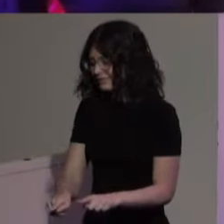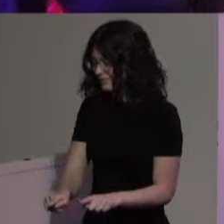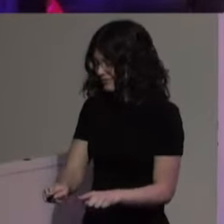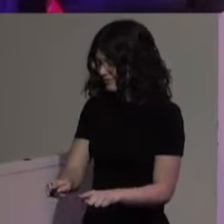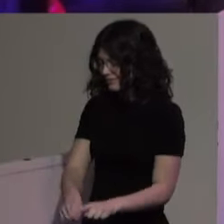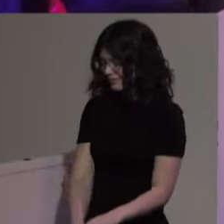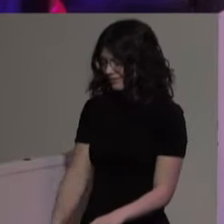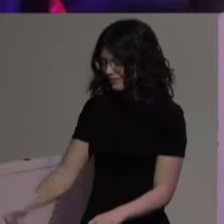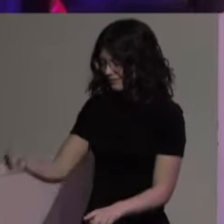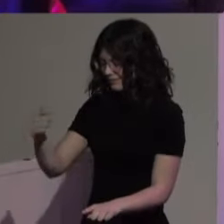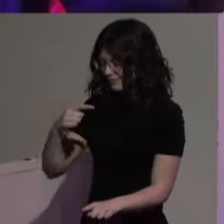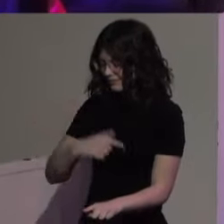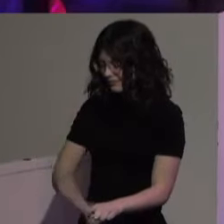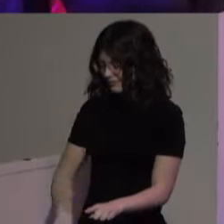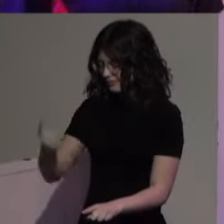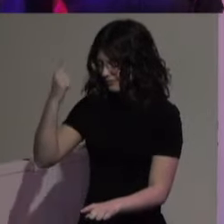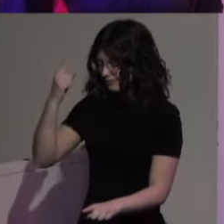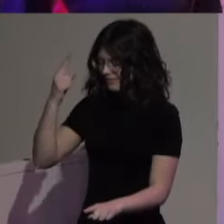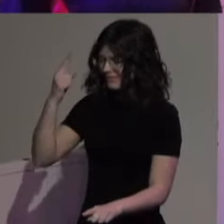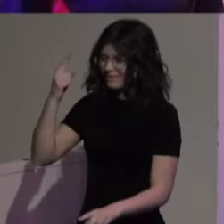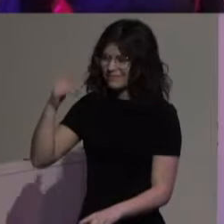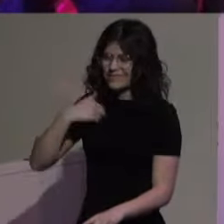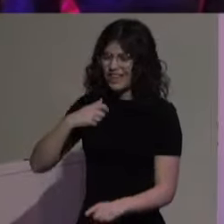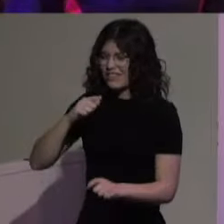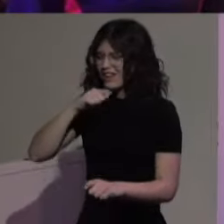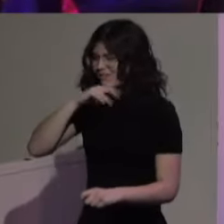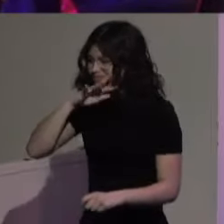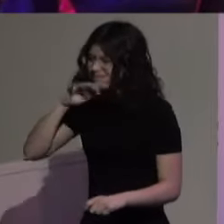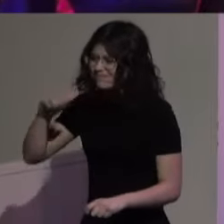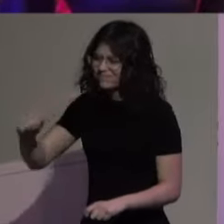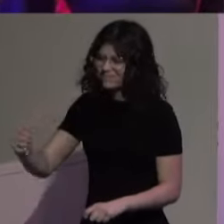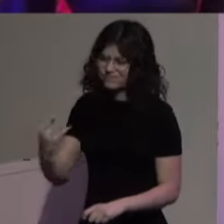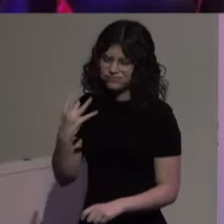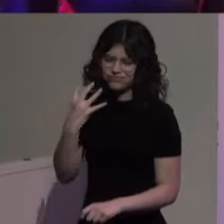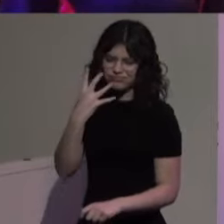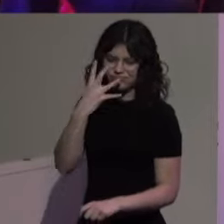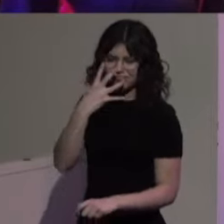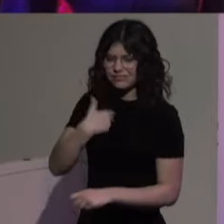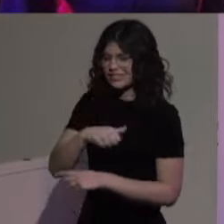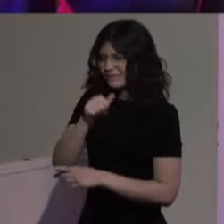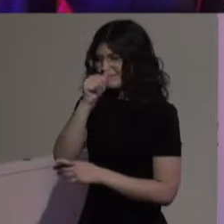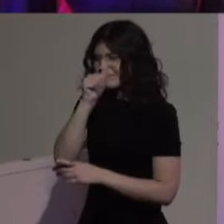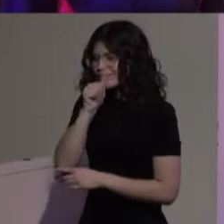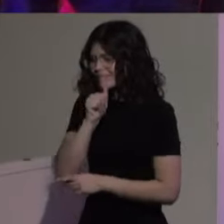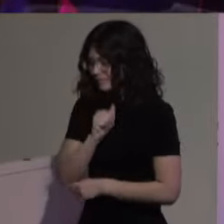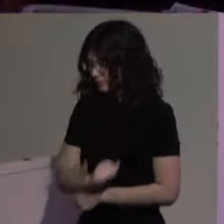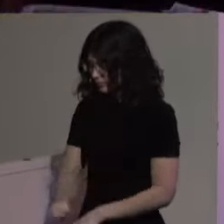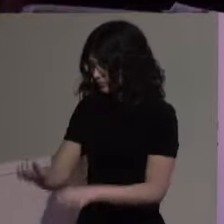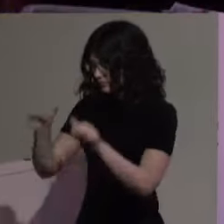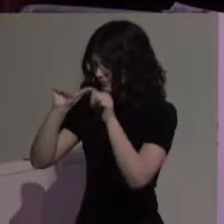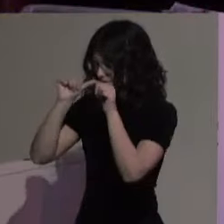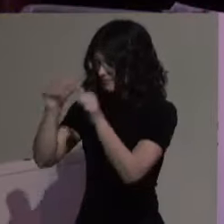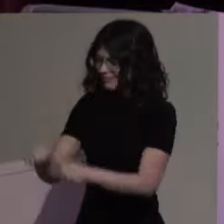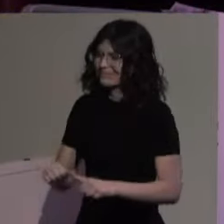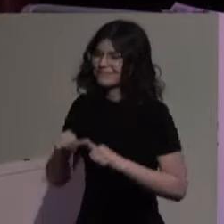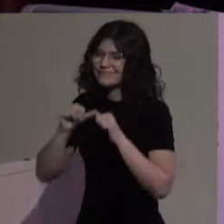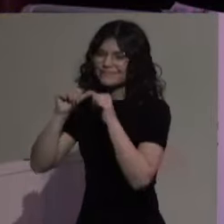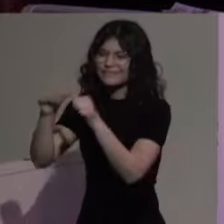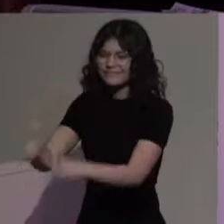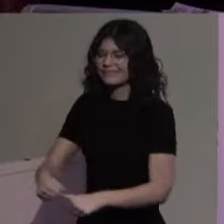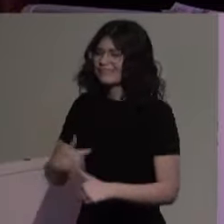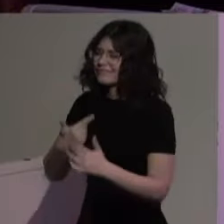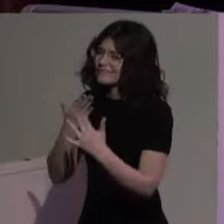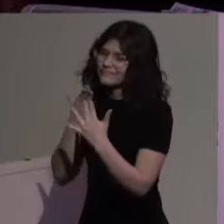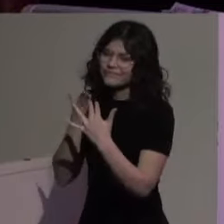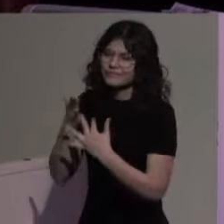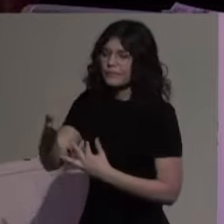I've had my share of sand kicked in my face, but I've gone through on and on